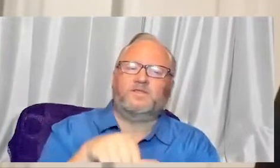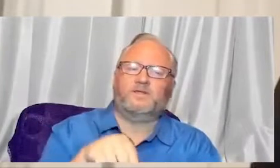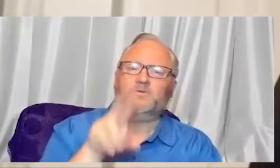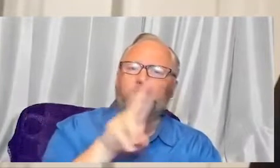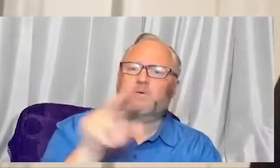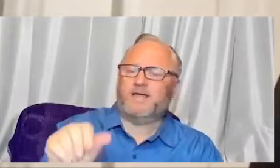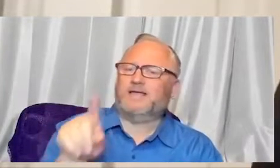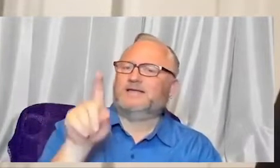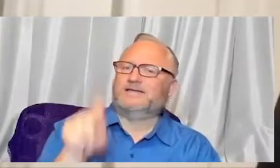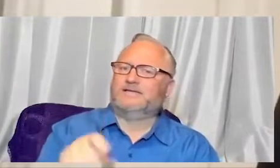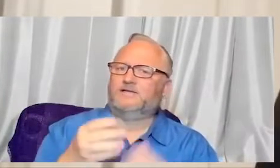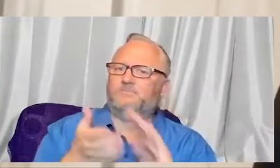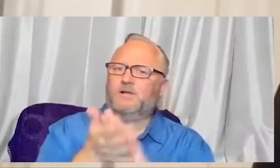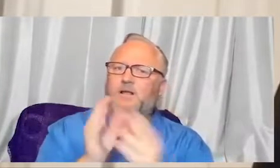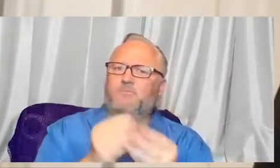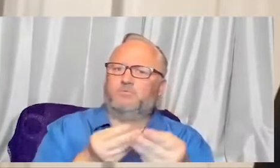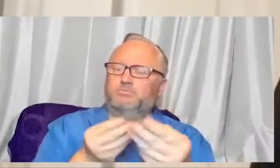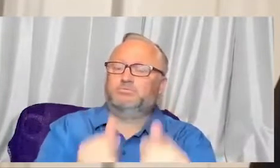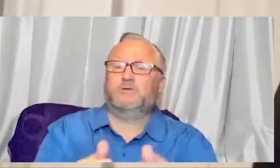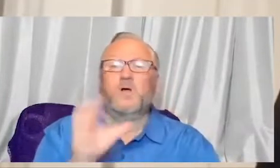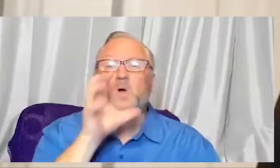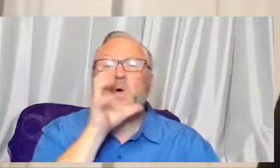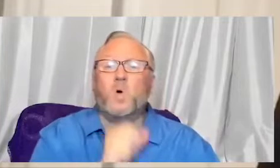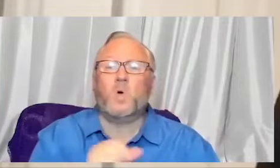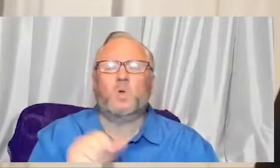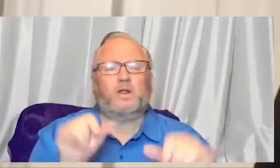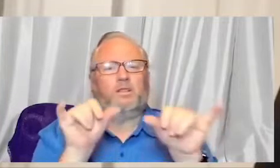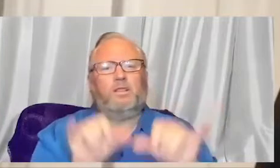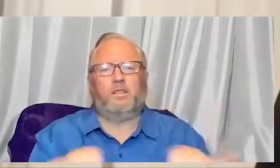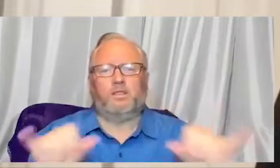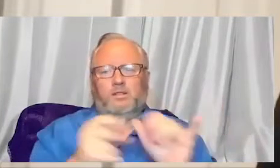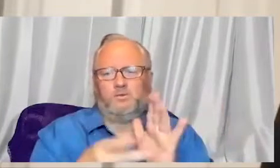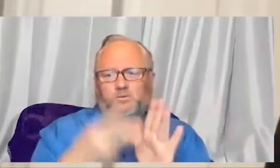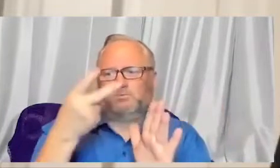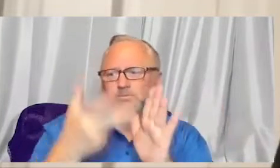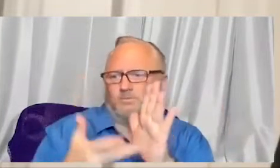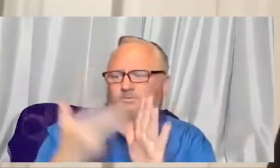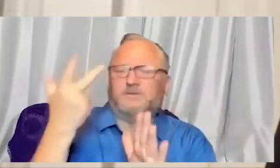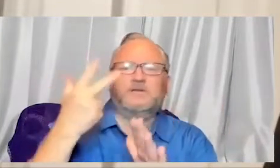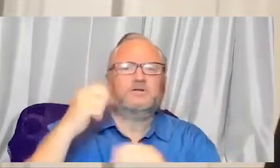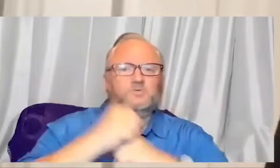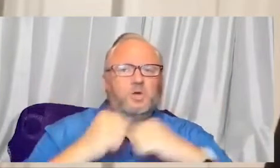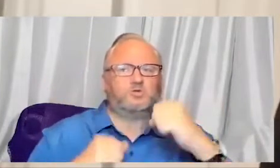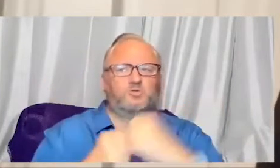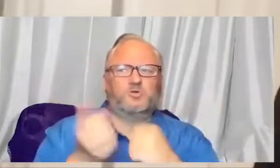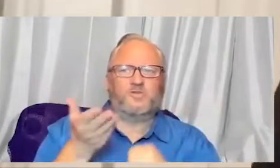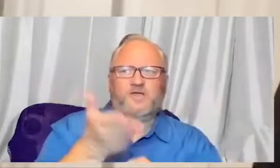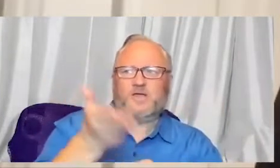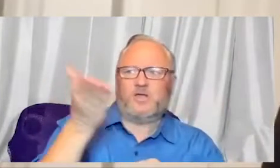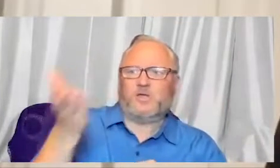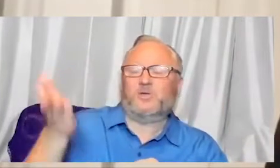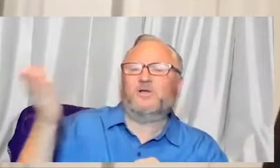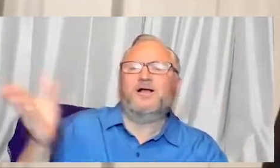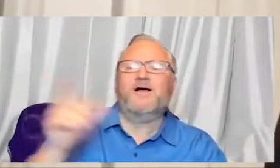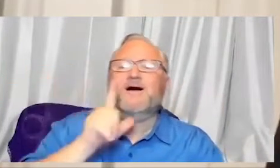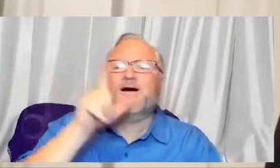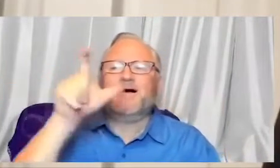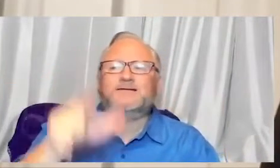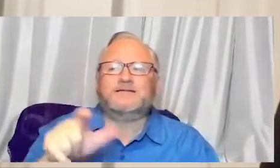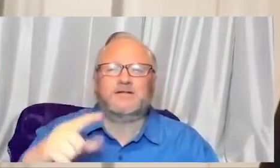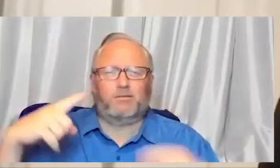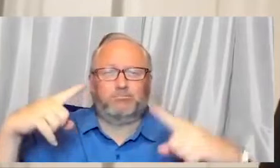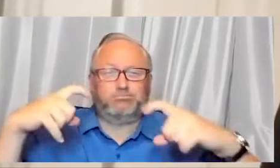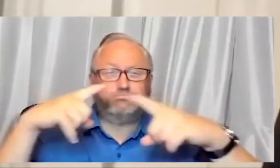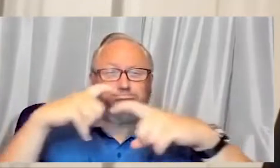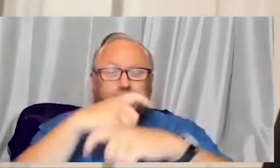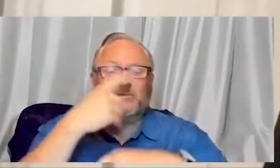streamlining, as outdated and duplicative structures exist. the unnecessary complexity